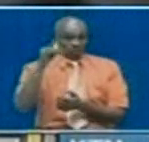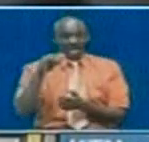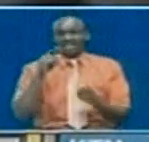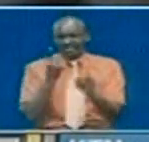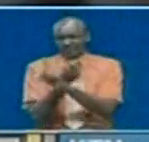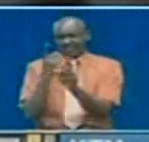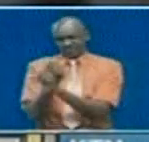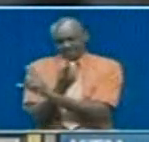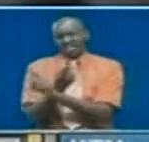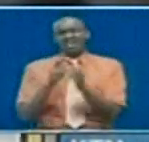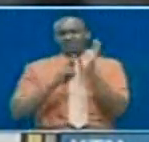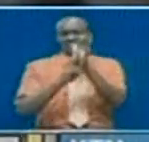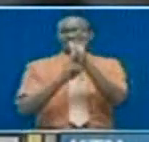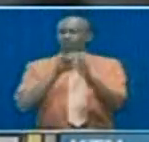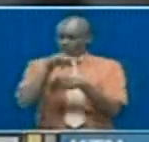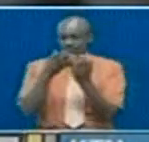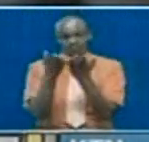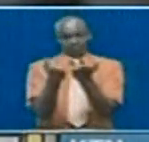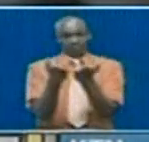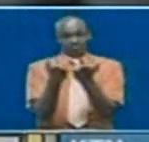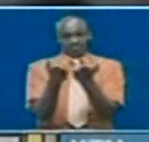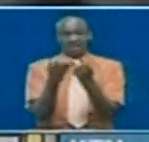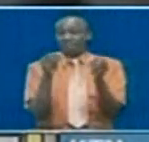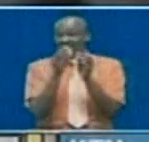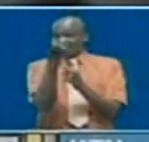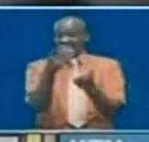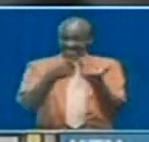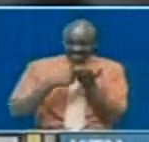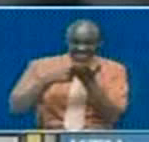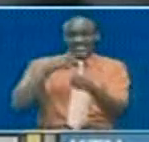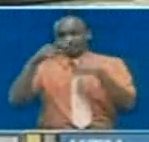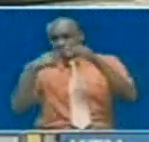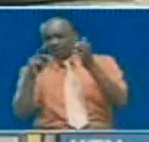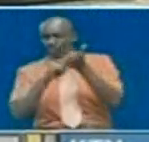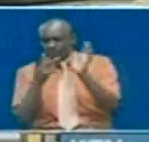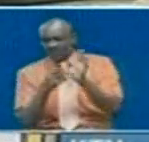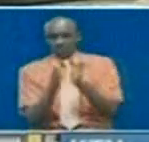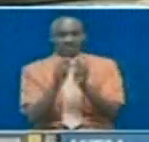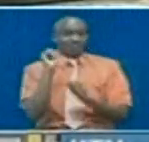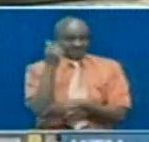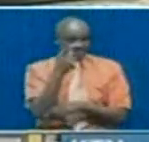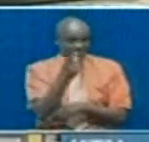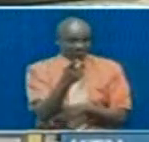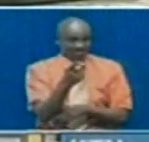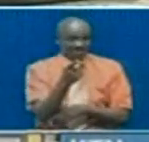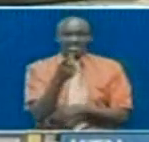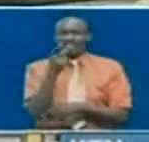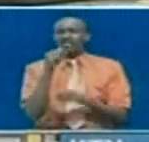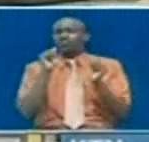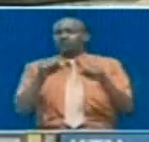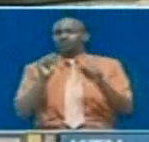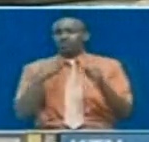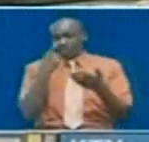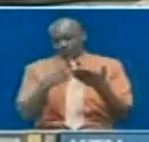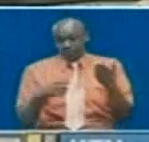rebel woman representative Zainab Tizuga. In the meeting, they discussed development projects with the president, but this is likely to